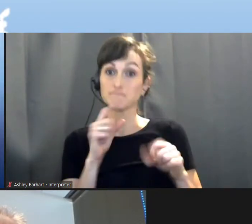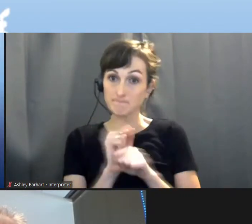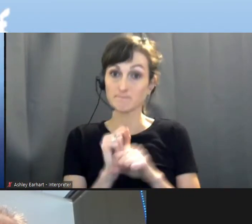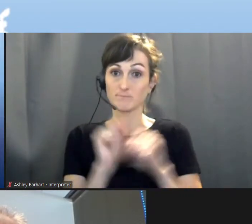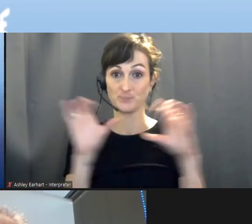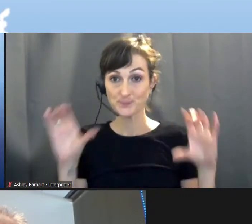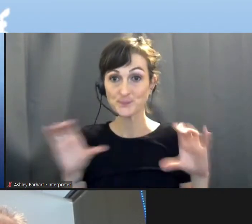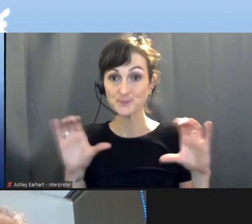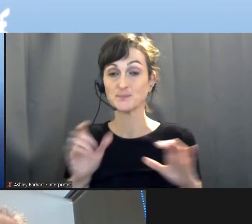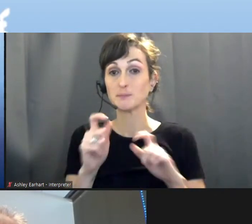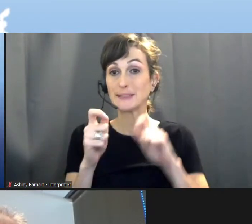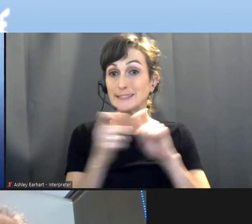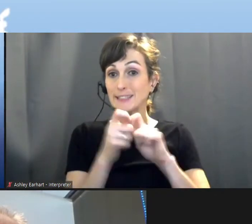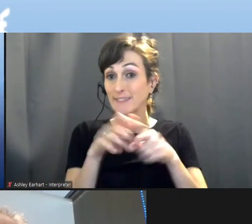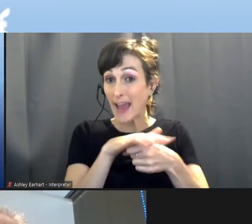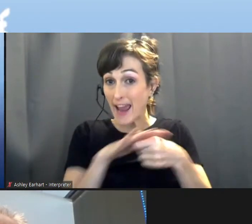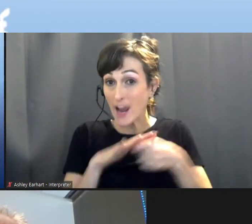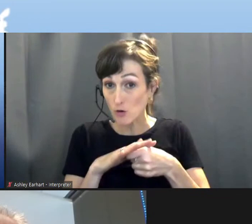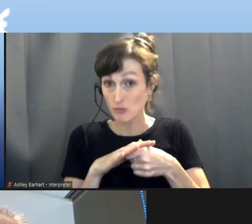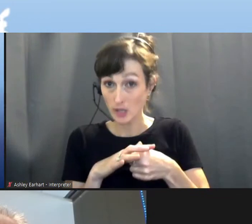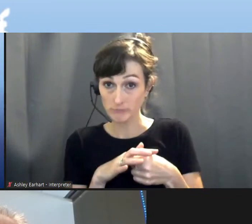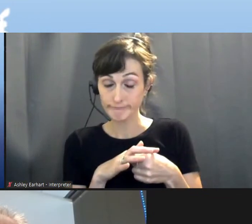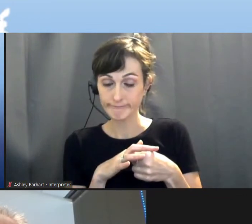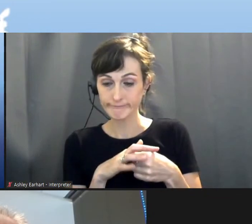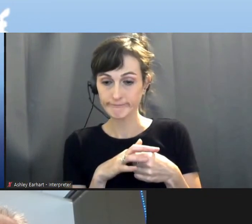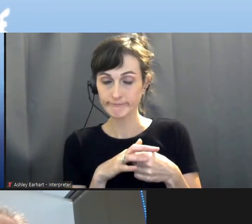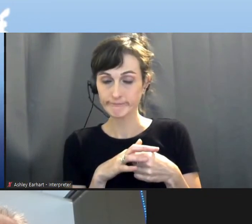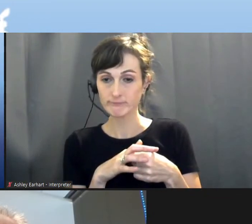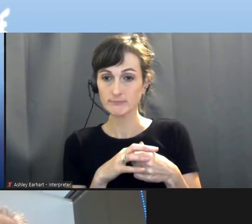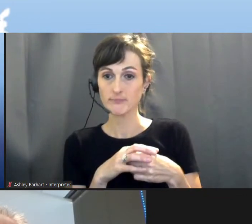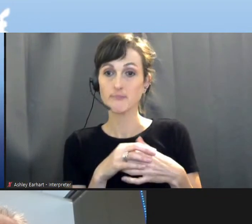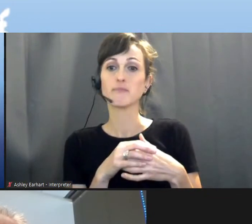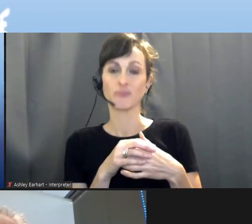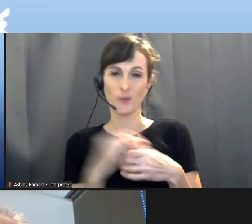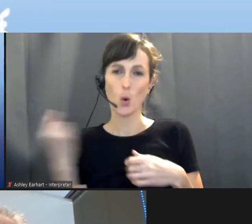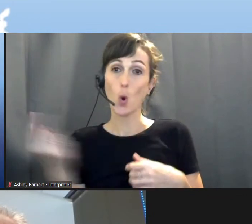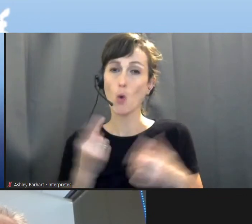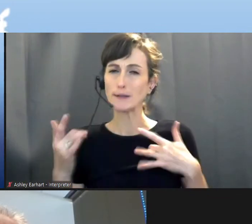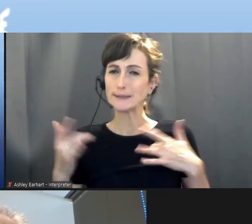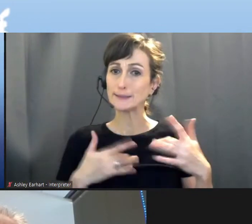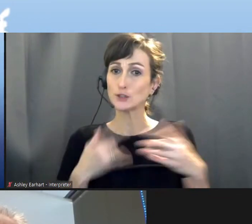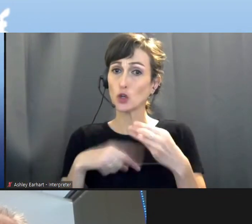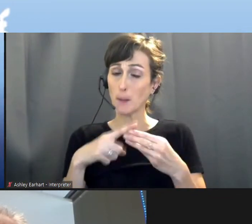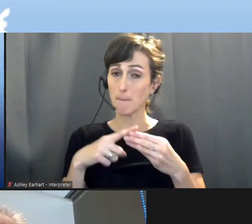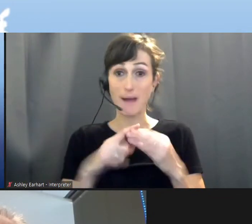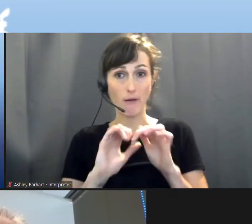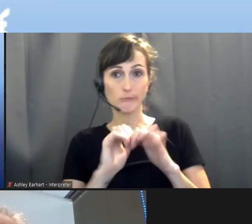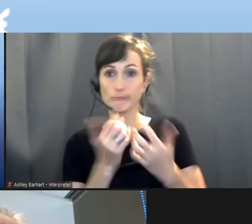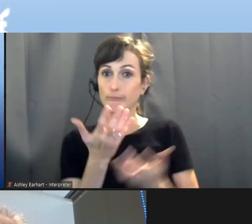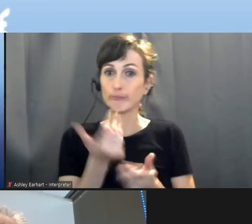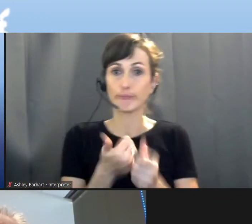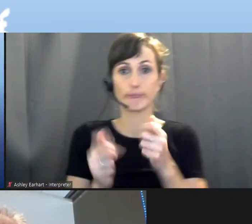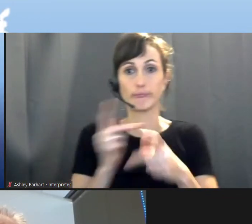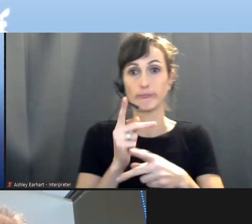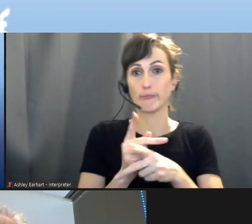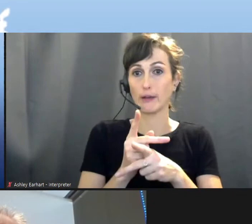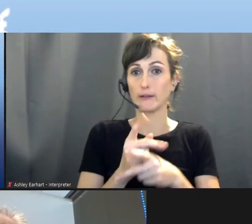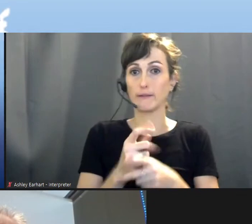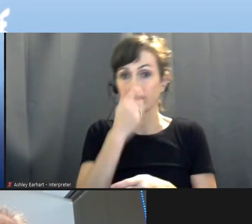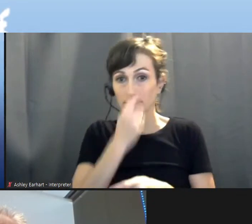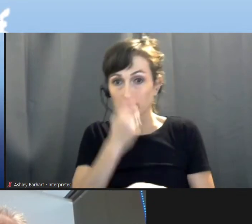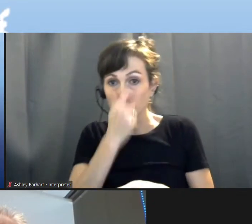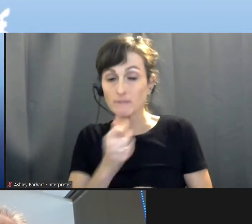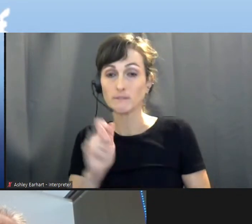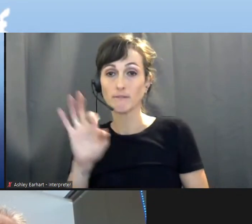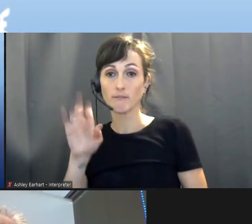a specific area that we are always concerned about the spread of any kind of cold, flu, COVID,